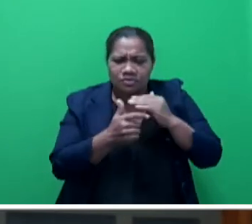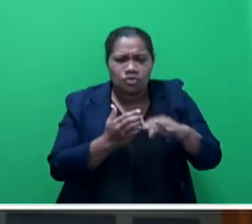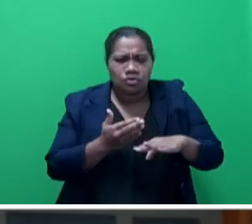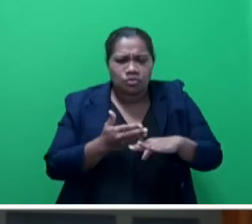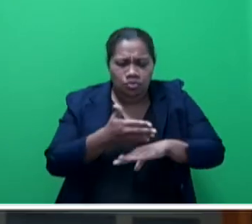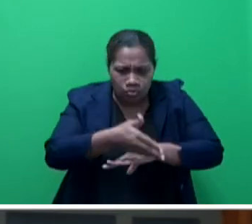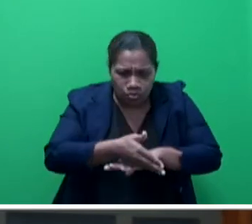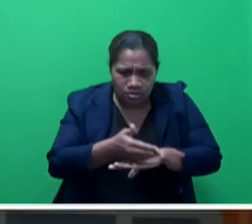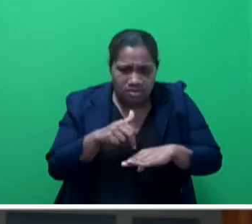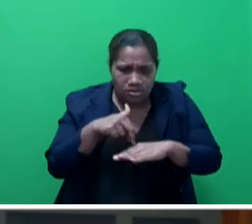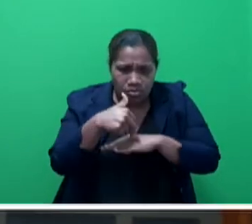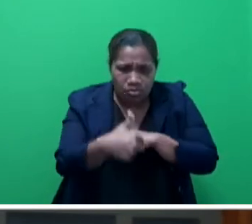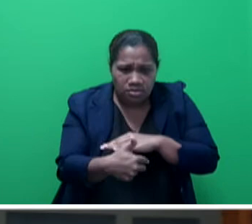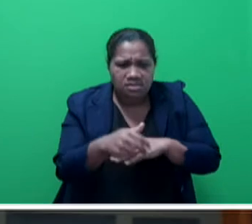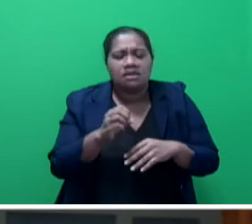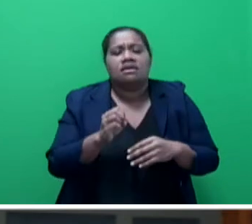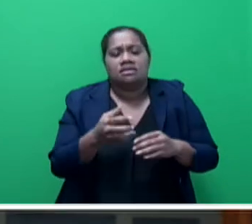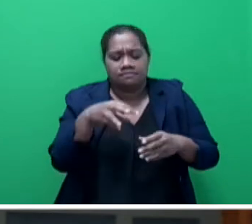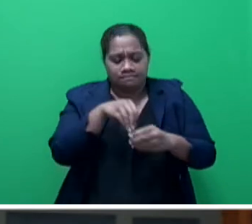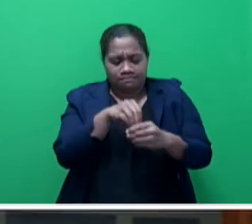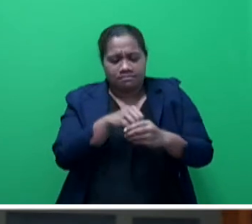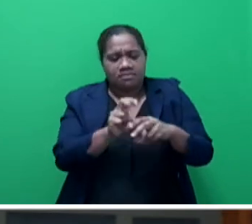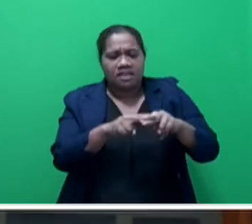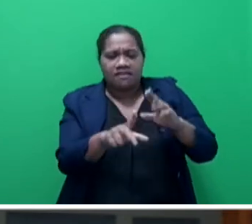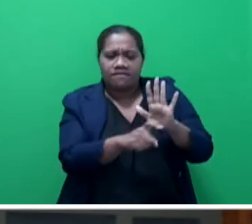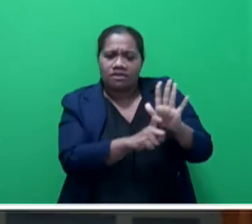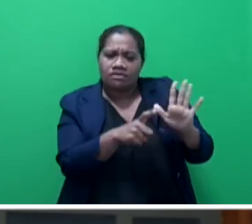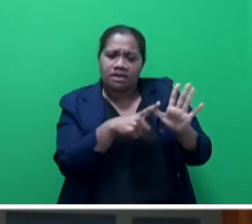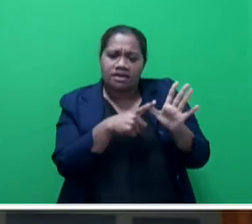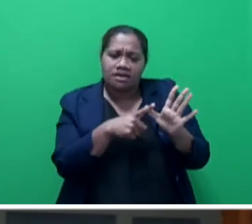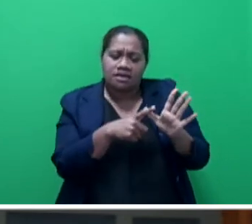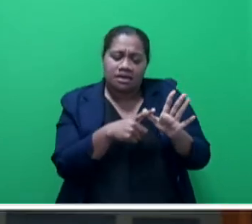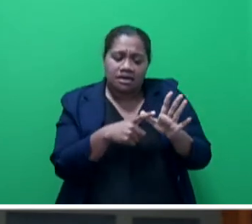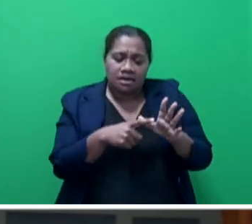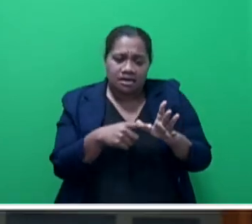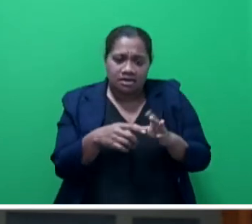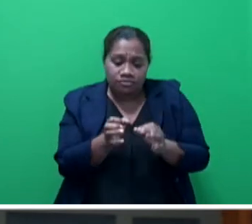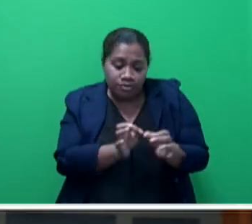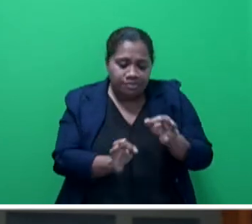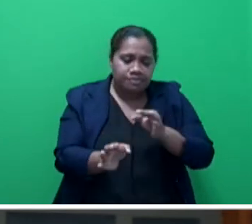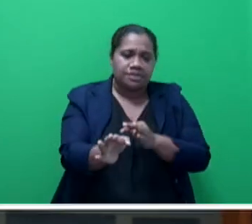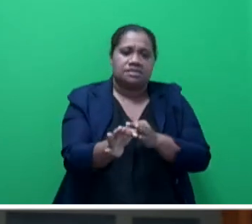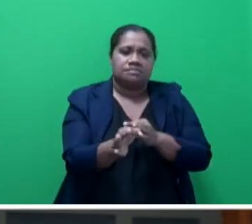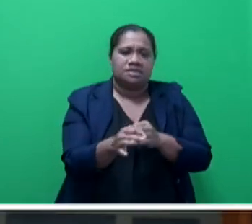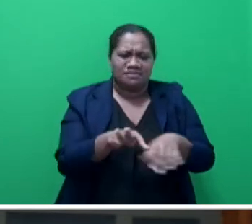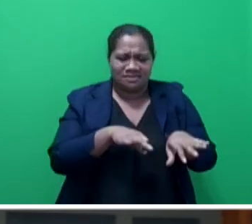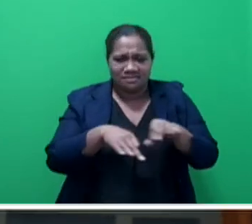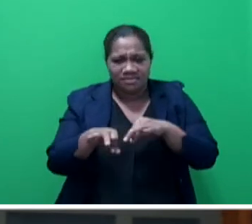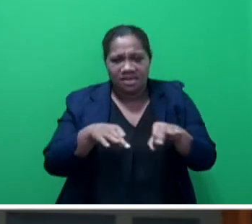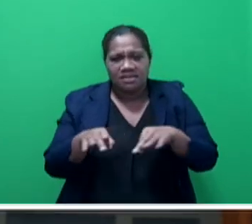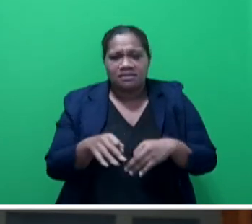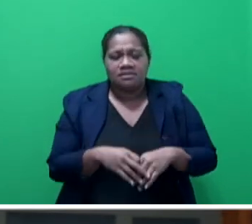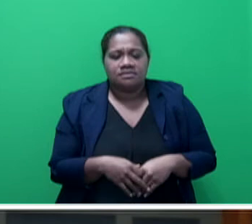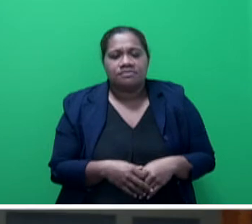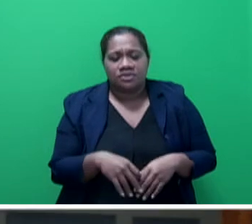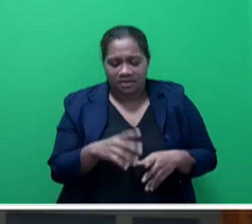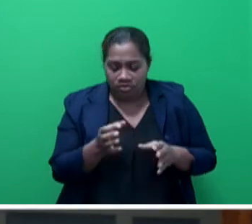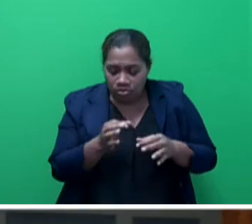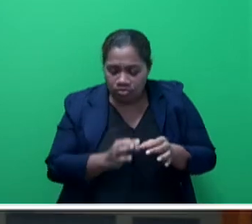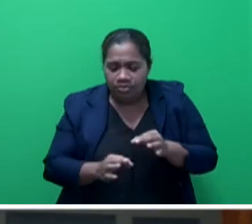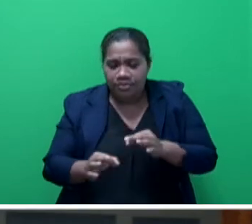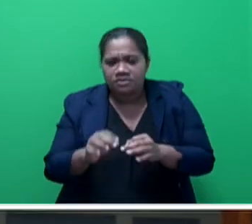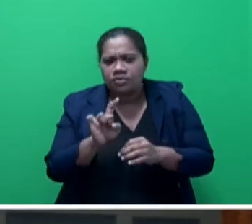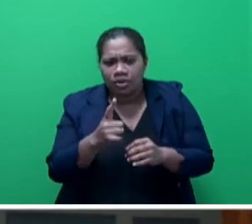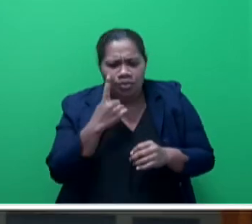in FRA Forward Works Plan for replacement, with a new resilient crossing similar to the ones that we've seen in Nosori and